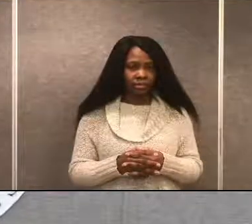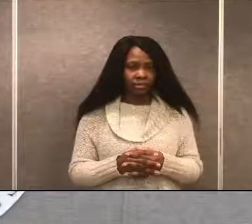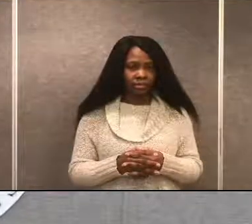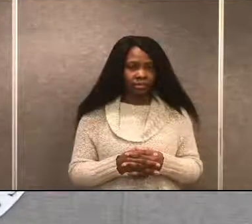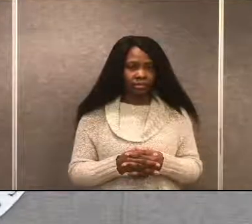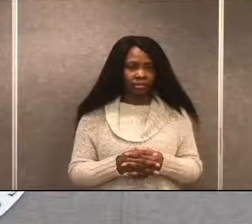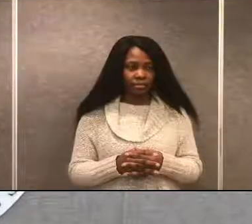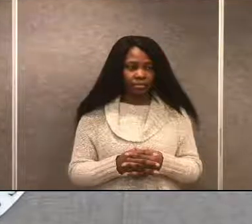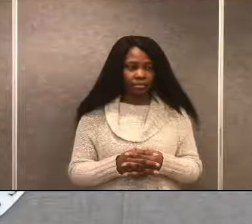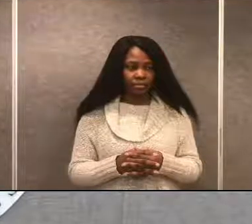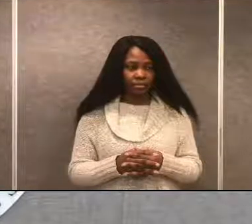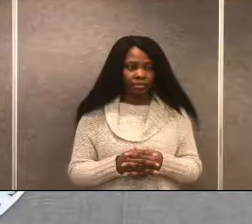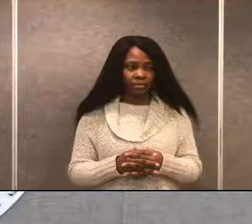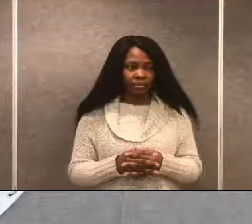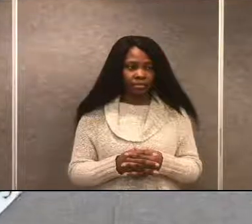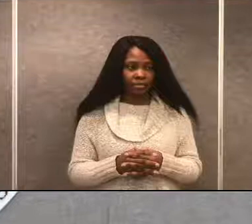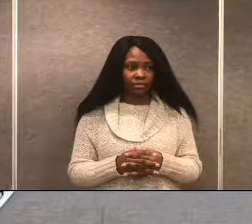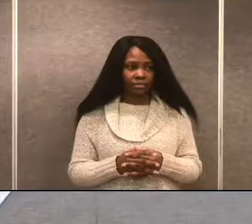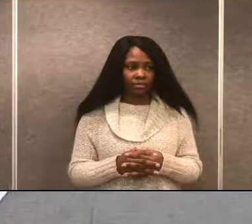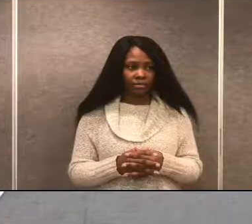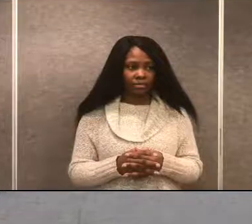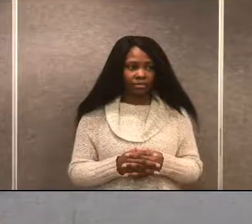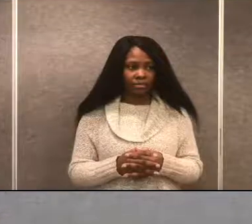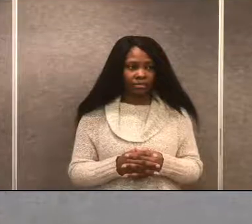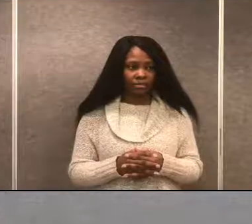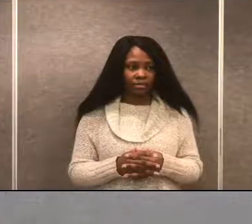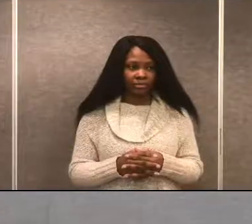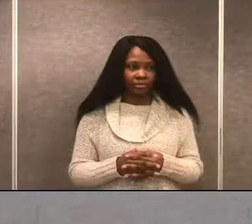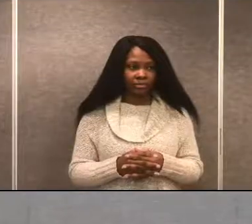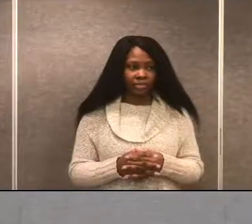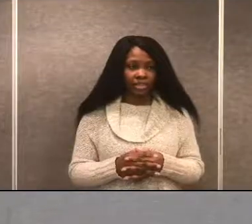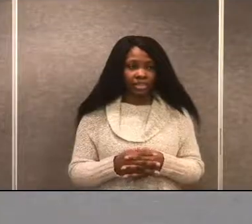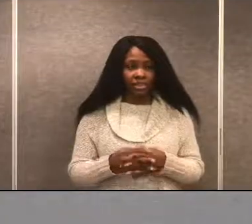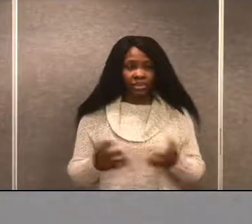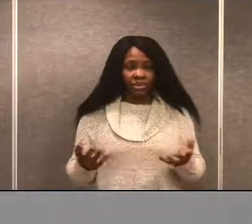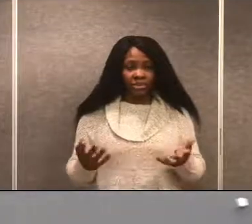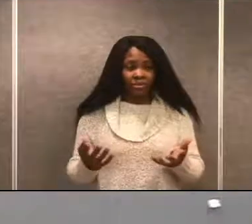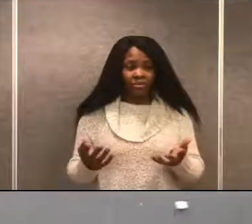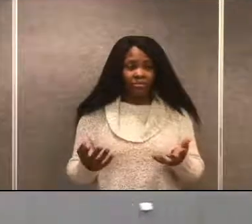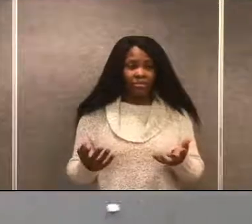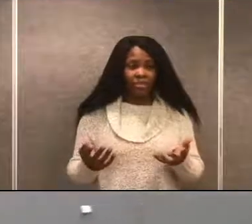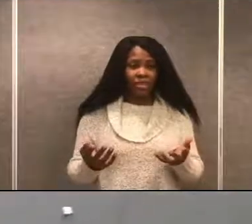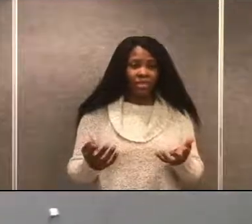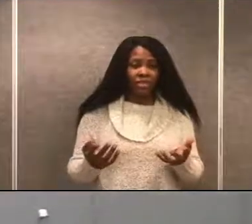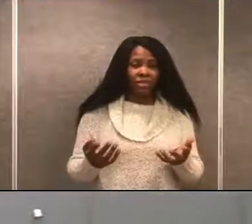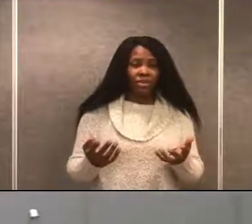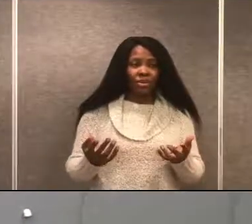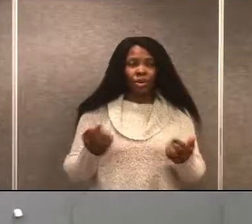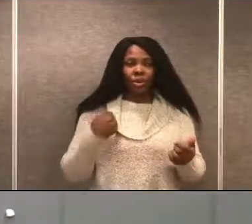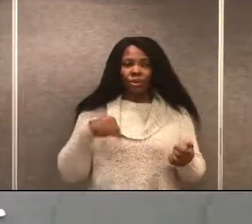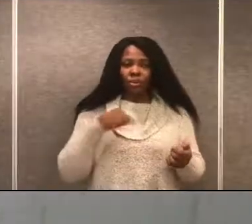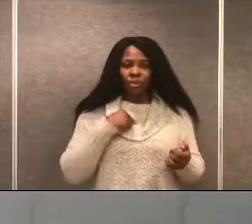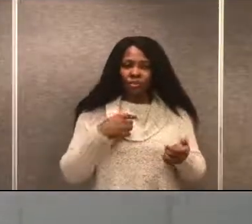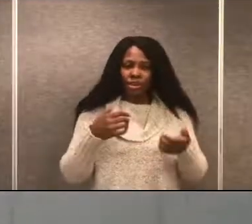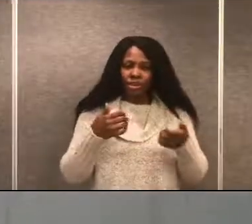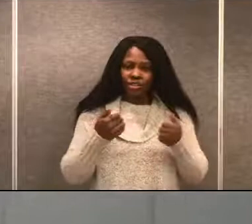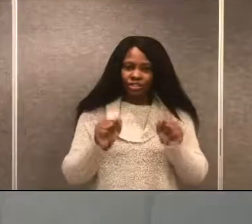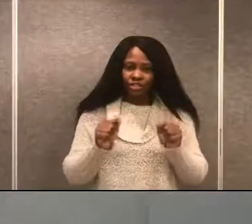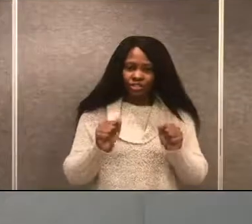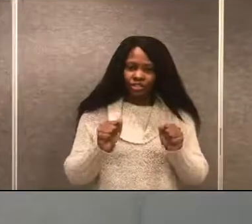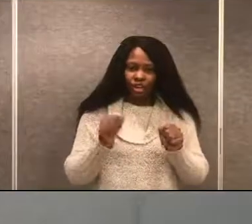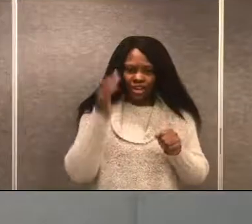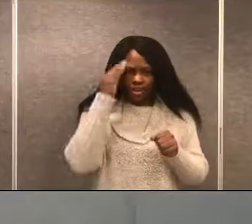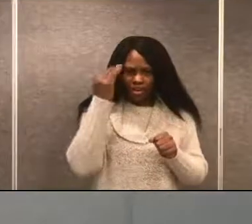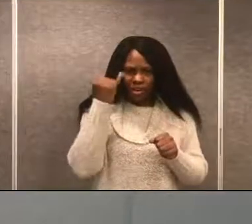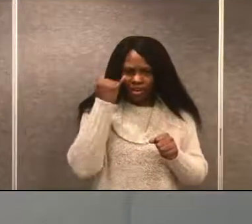there won't be a prom for kids, right? No virtually or anything. Well, we have not got to that point Okay, yet, but we all right. will address that as we Yeah. always doing. What is called our 30,